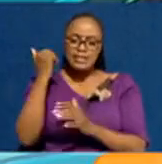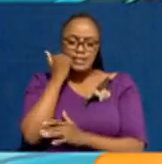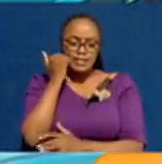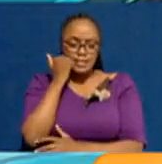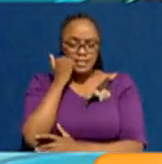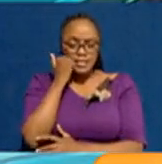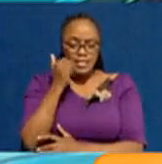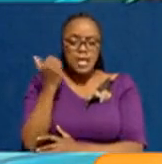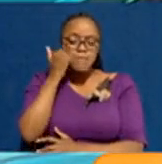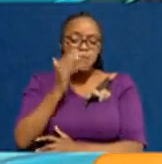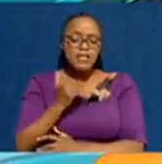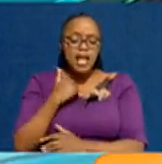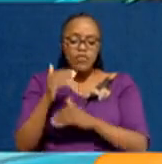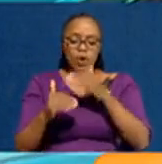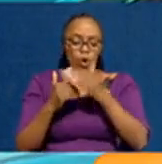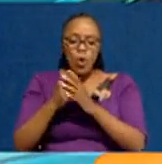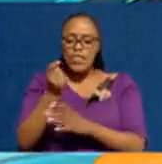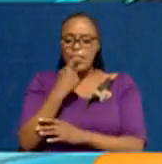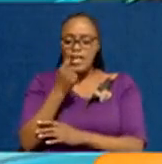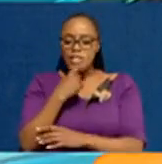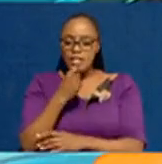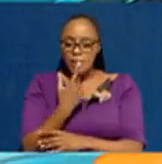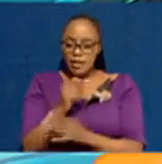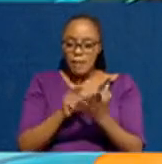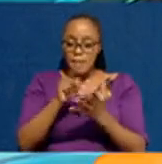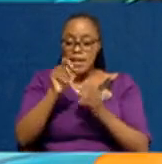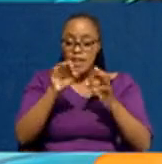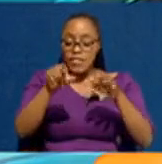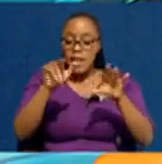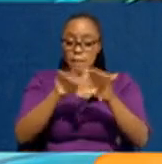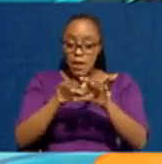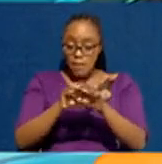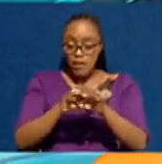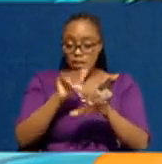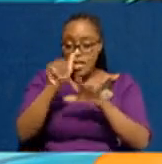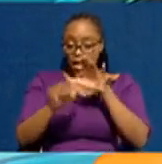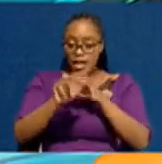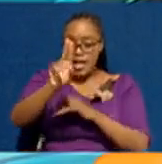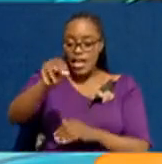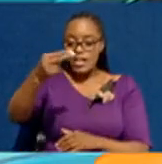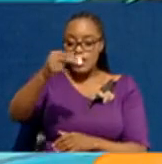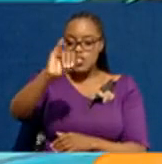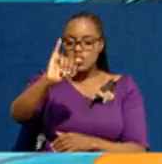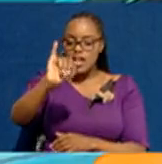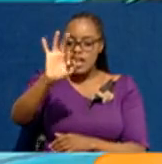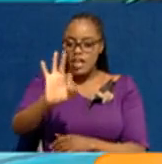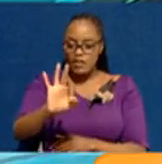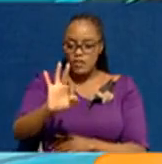ailments. Patients will have all treatments covered as long as they are members of the National Health Insurance